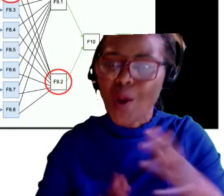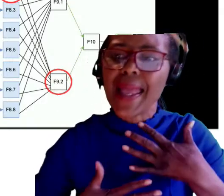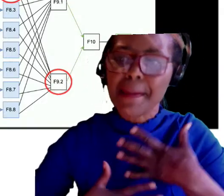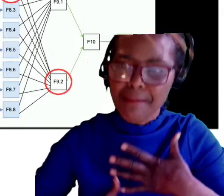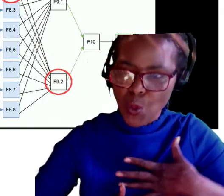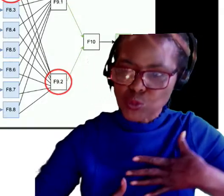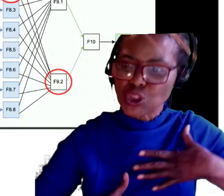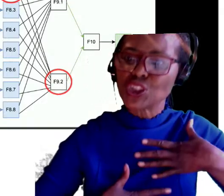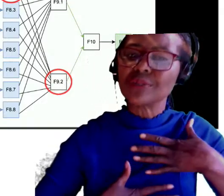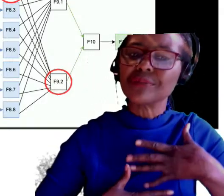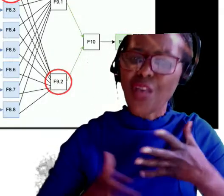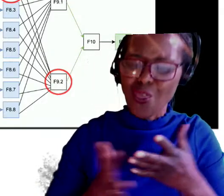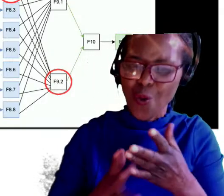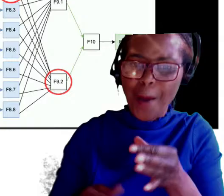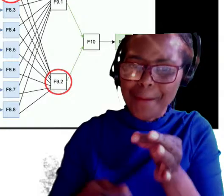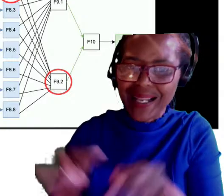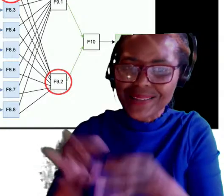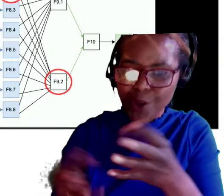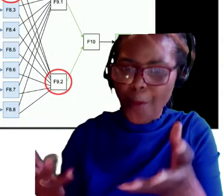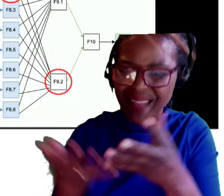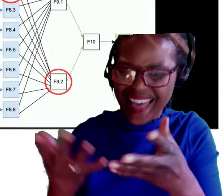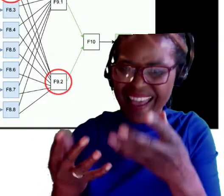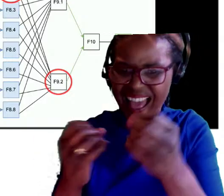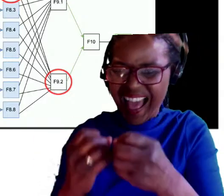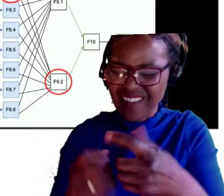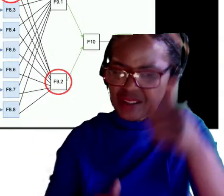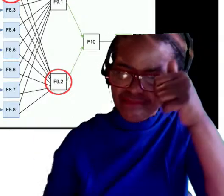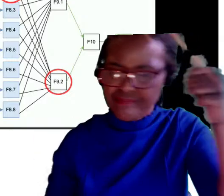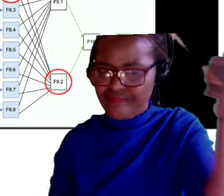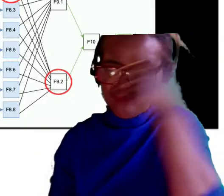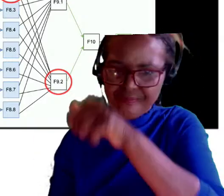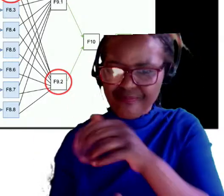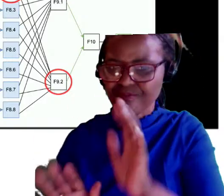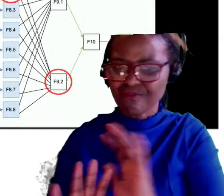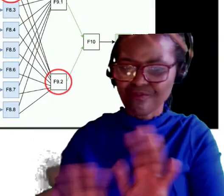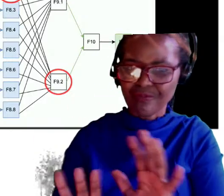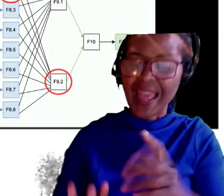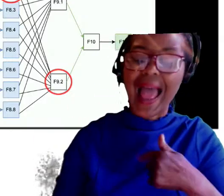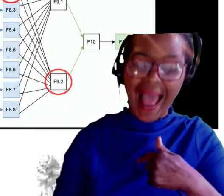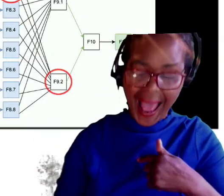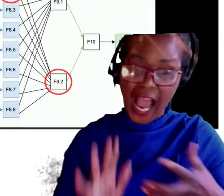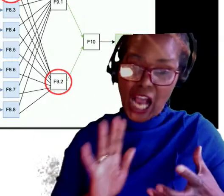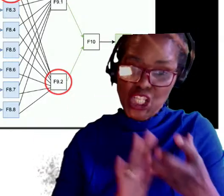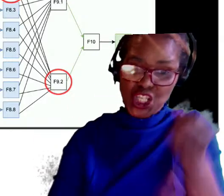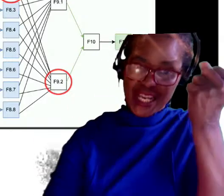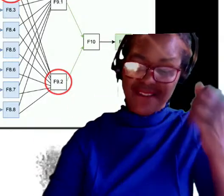So I used what I understood of the tech to achieve a feeling, and then I dropped the tech.